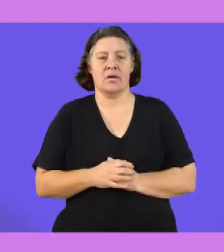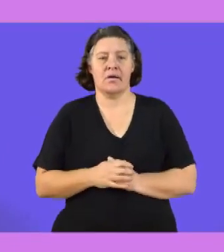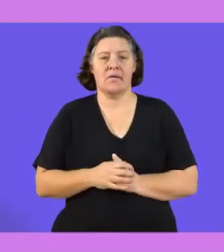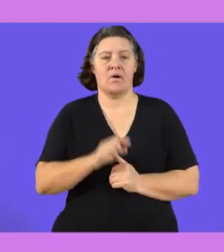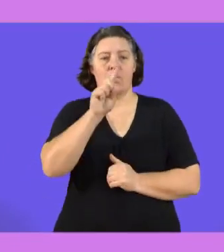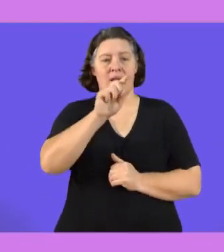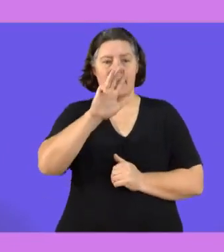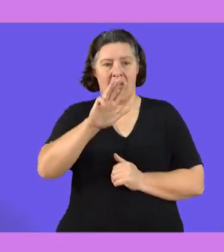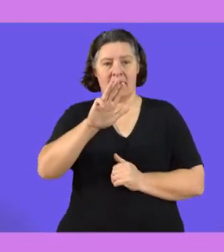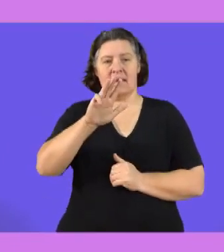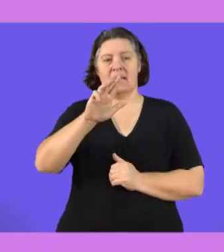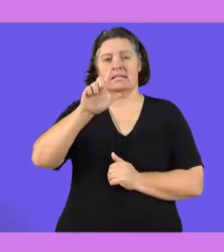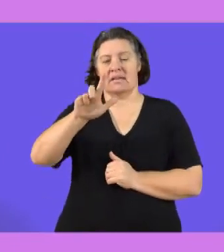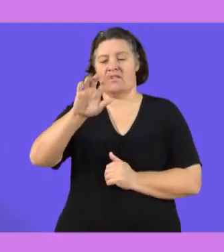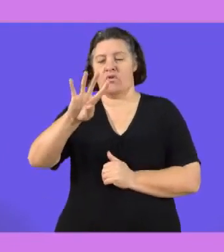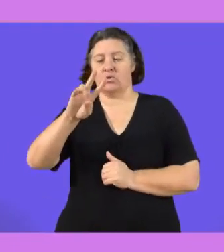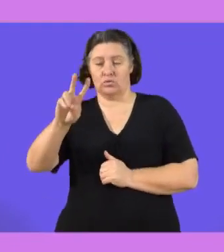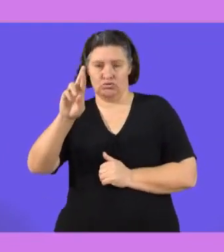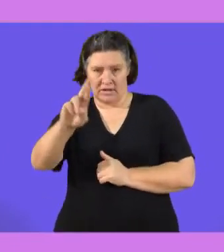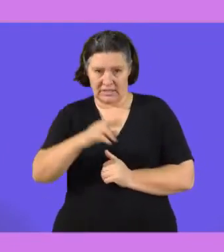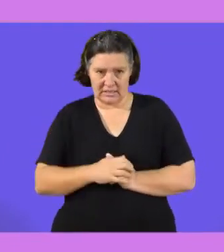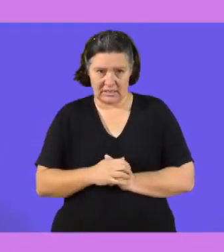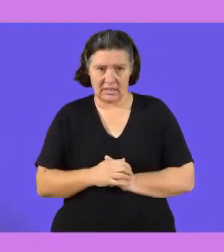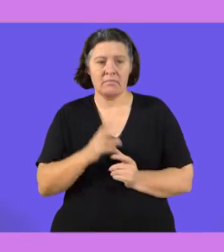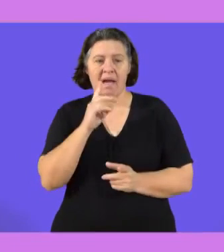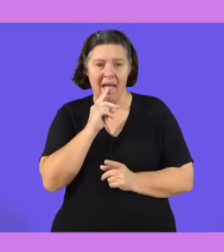19,742 Rand. His total allowances,